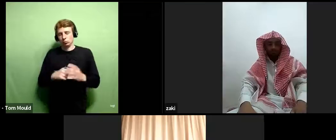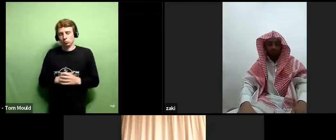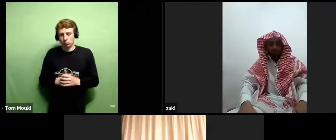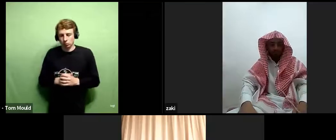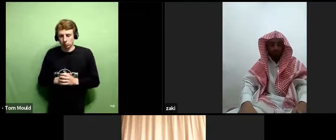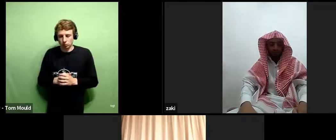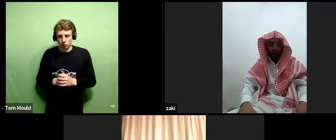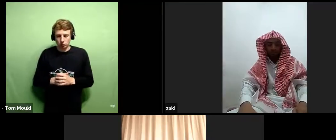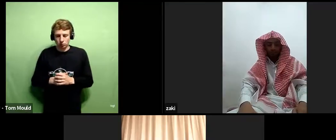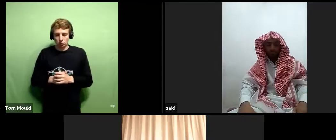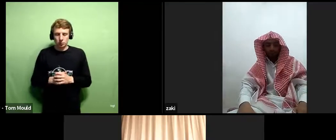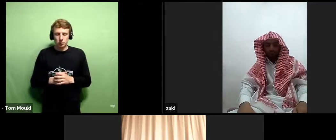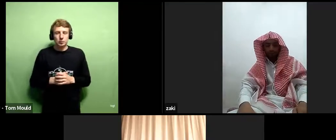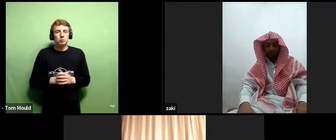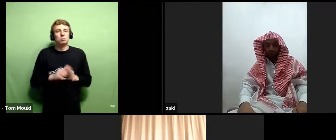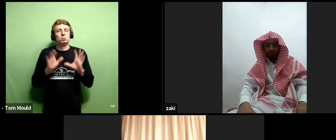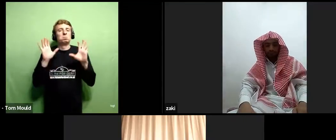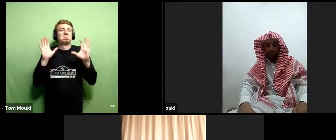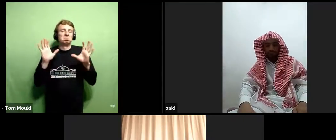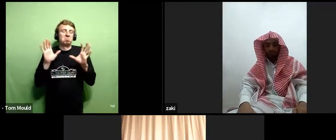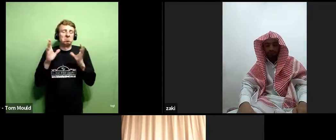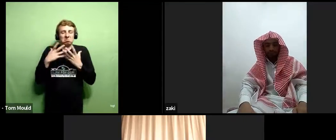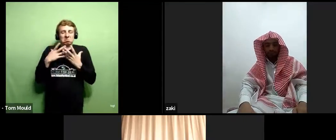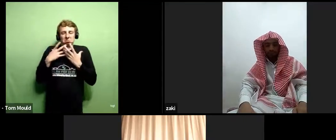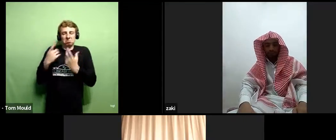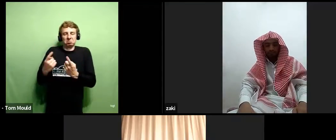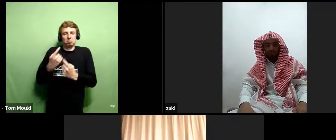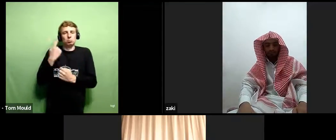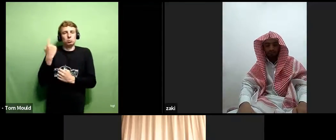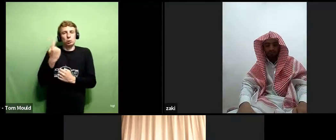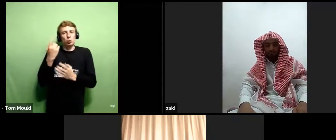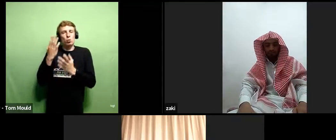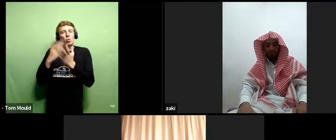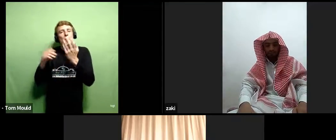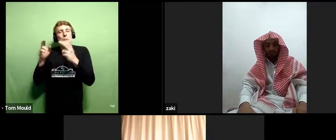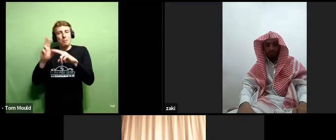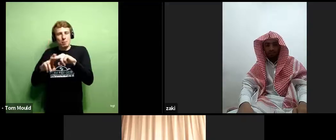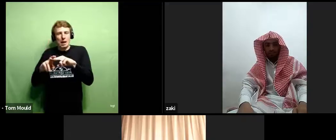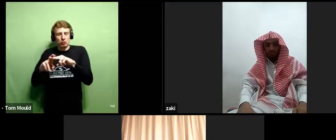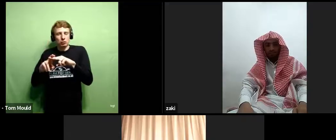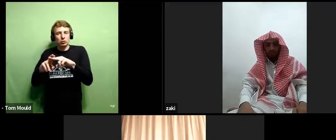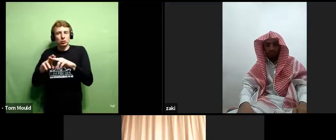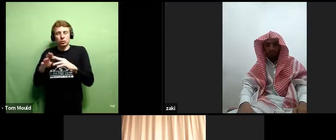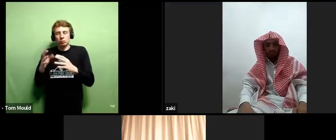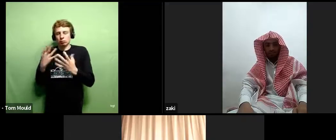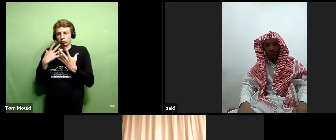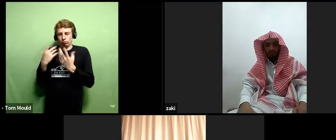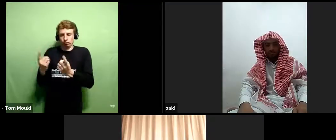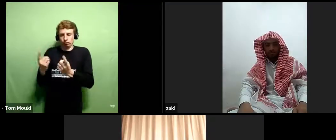it's for the parents, it's upon the parents to make the children used to fasting.